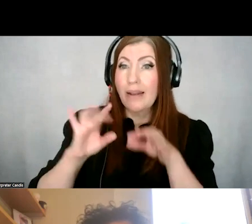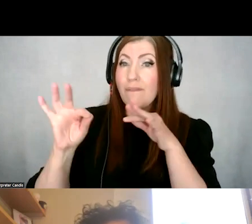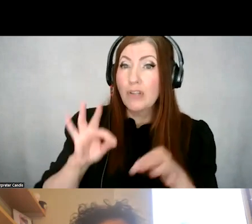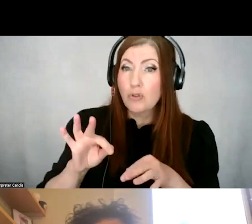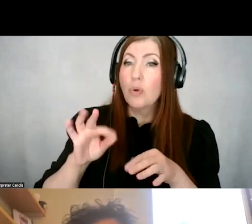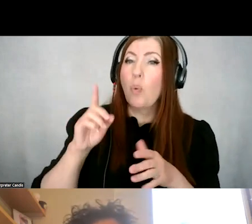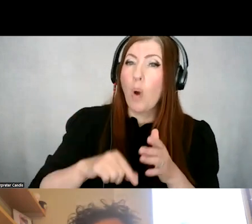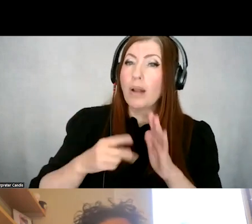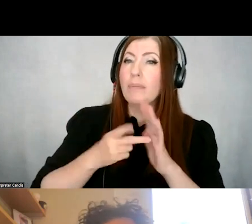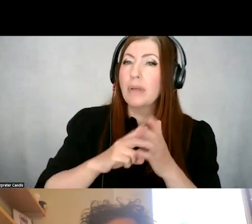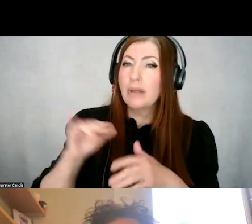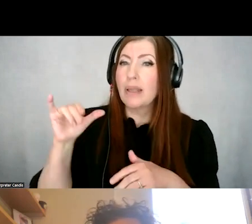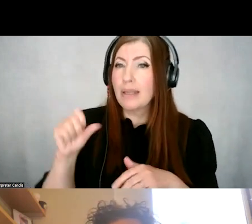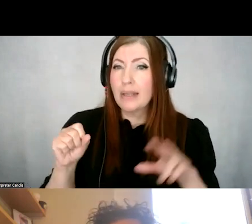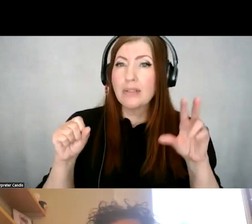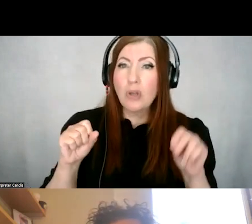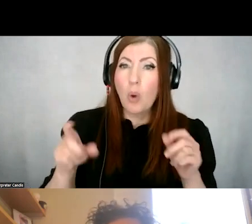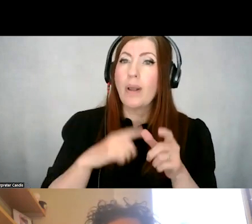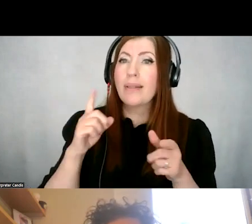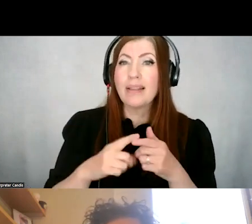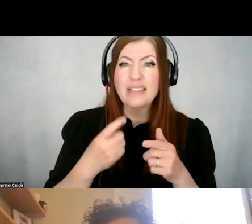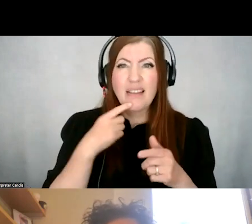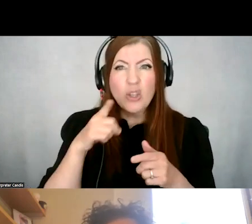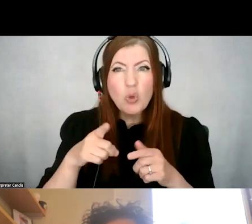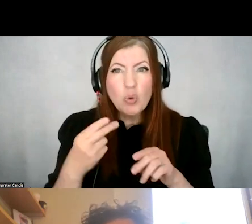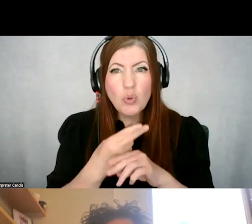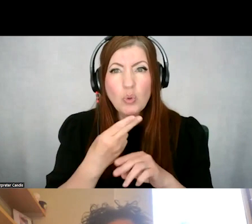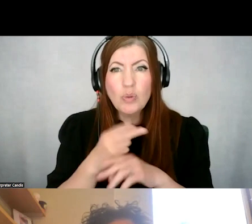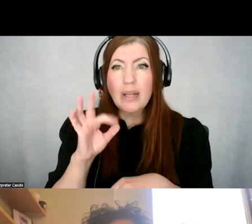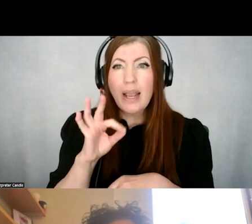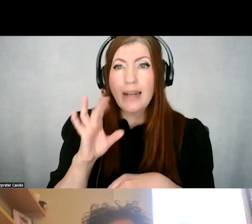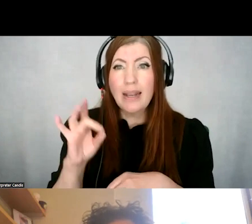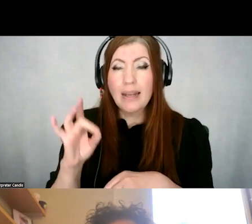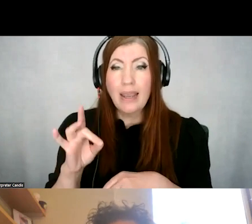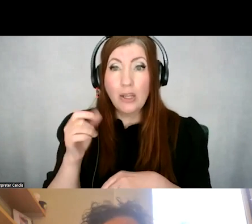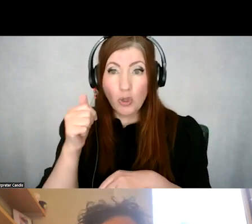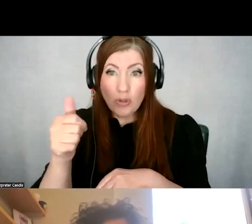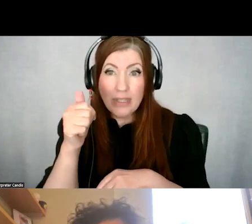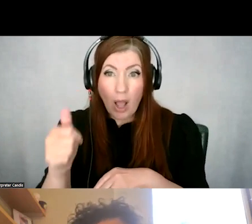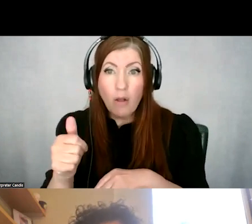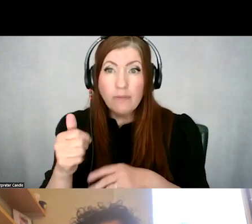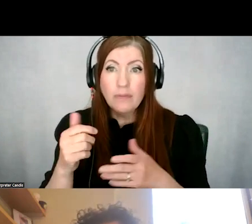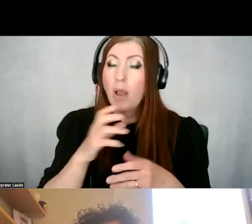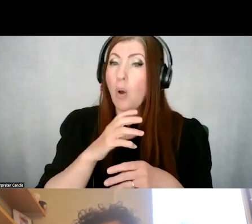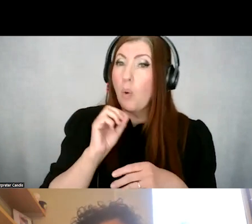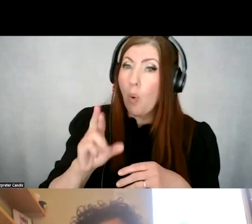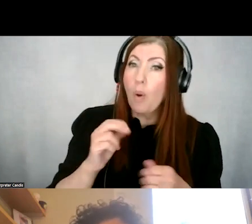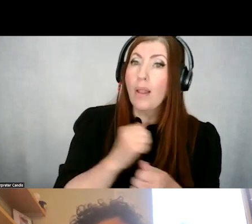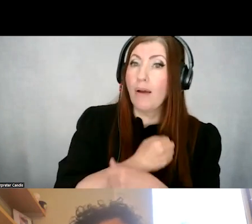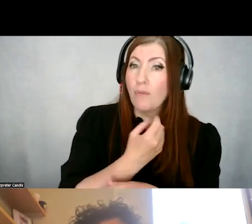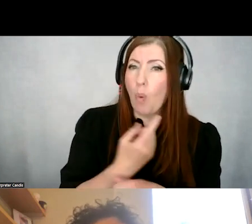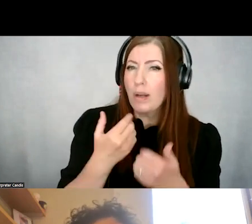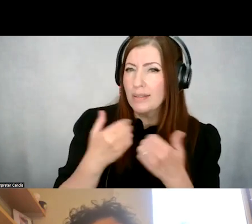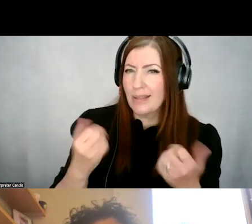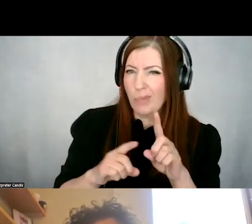dichotomous yes, no. We asked them whether or not they had used 988 on behalf of themselves and a loved one. Separate questions. Here we're